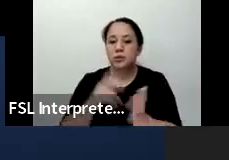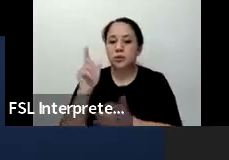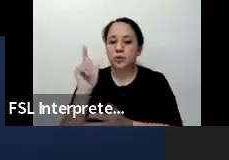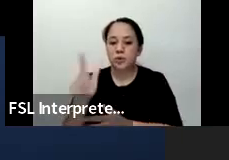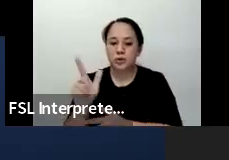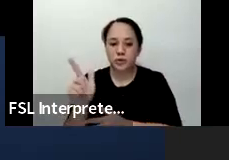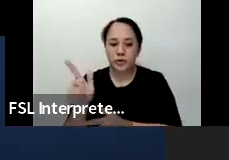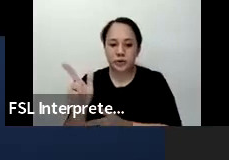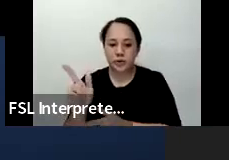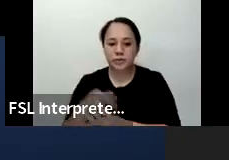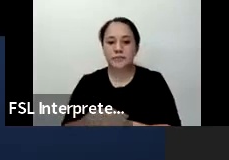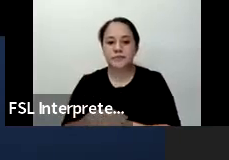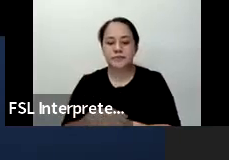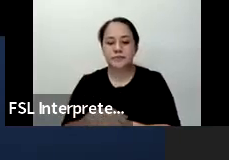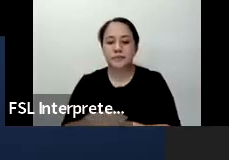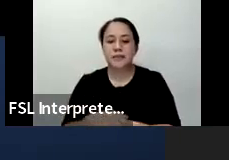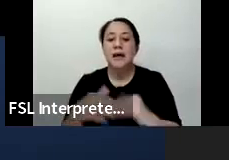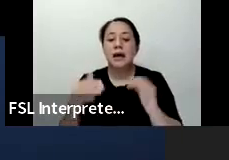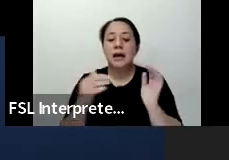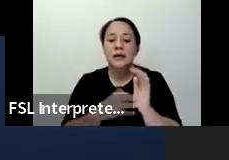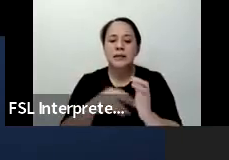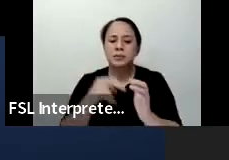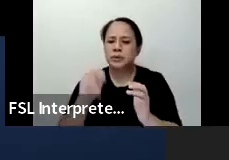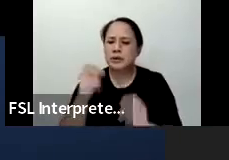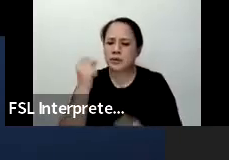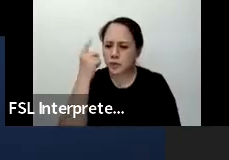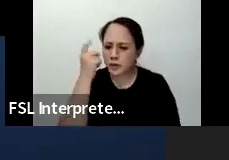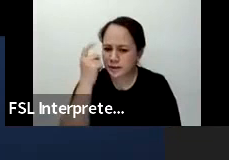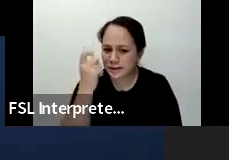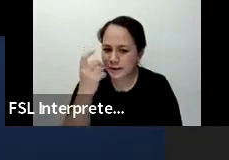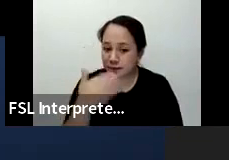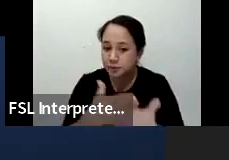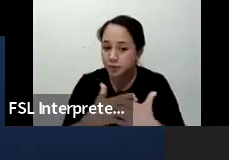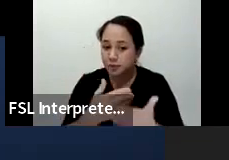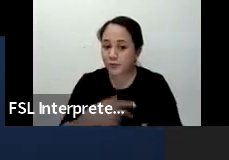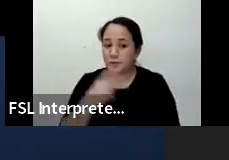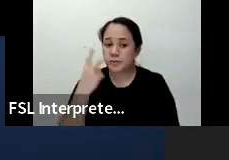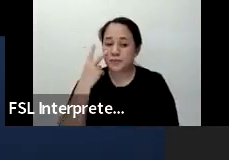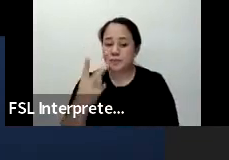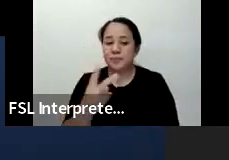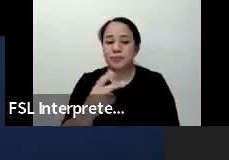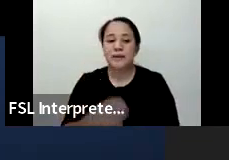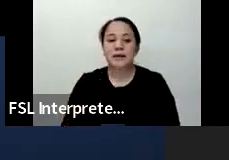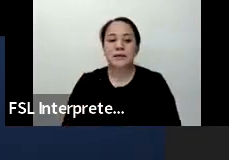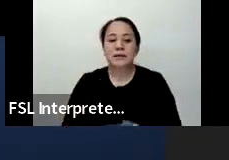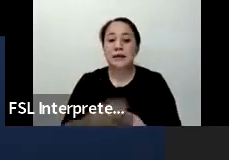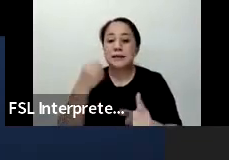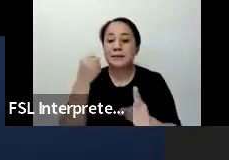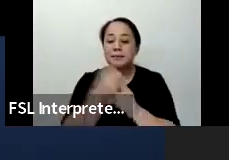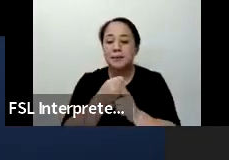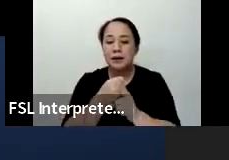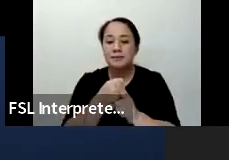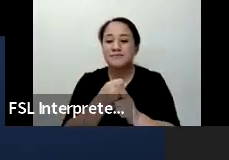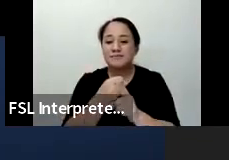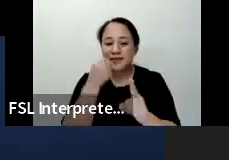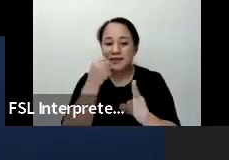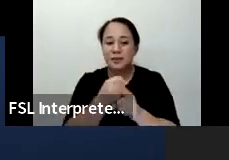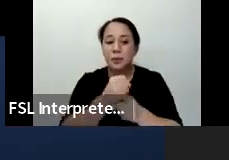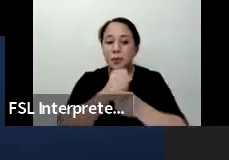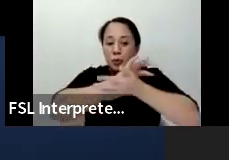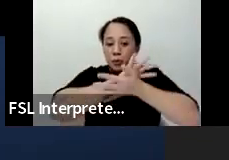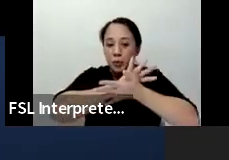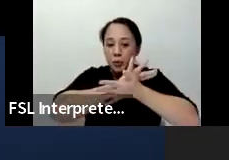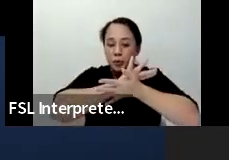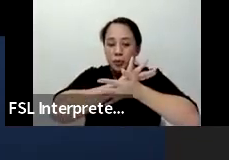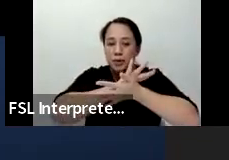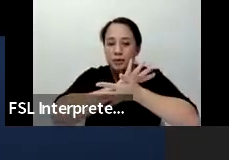2021. And we need to understand, before we look at this, we need to understand that the impact of the COVID-19